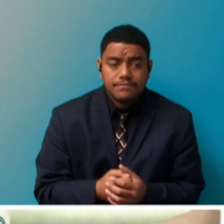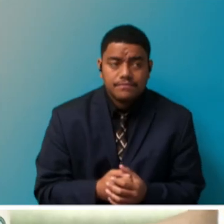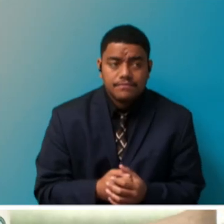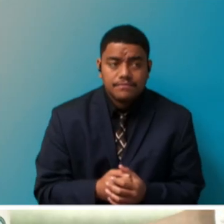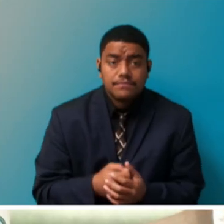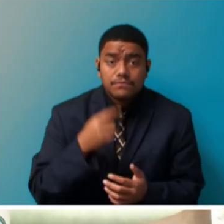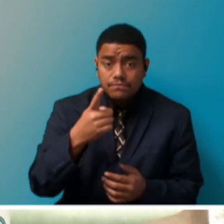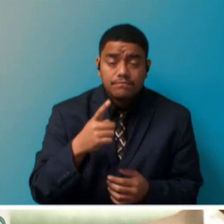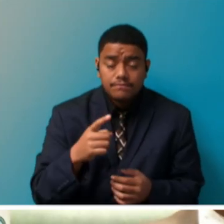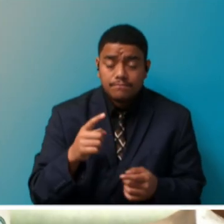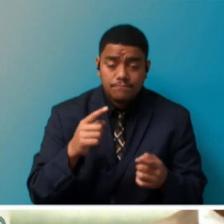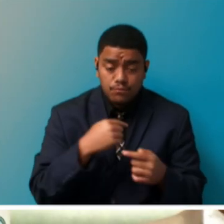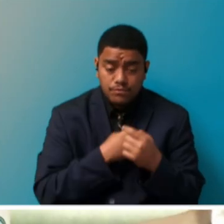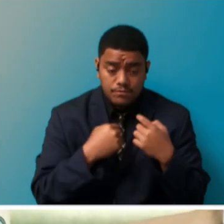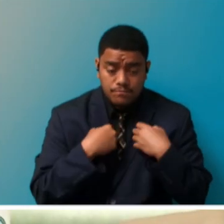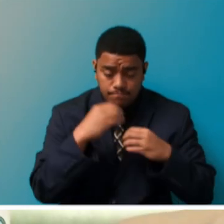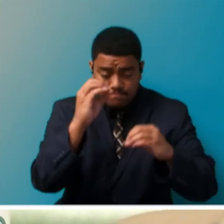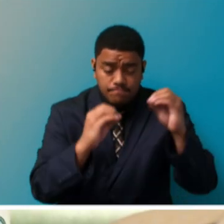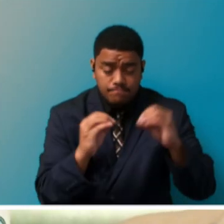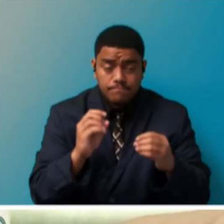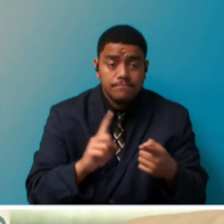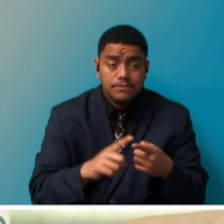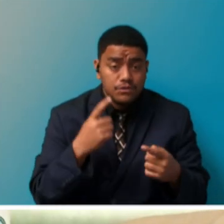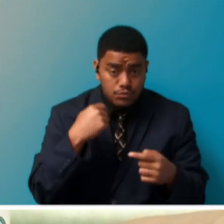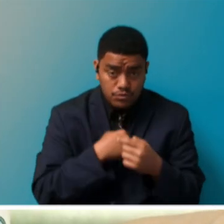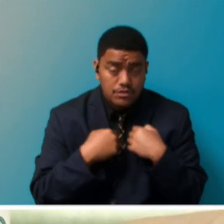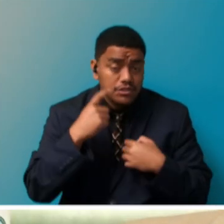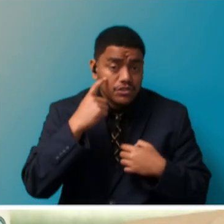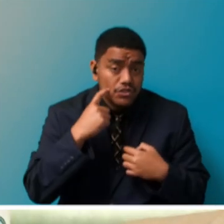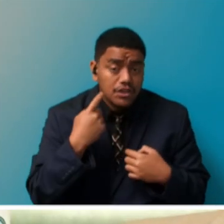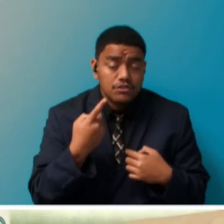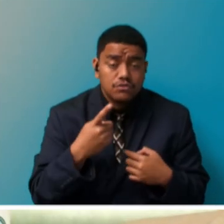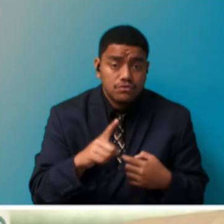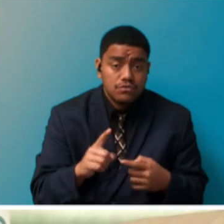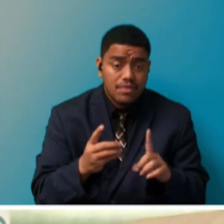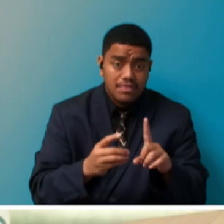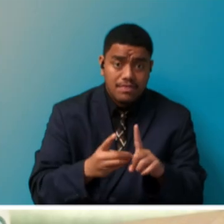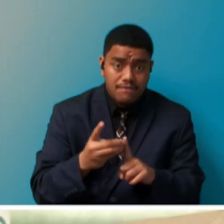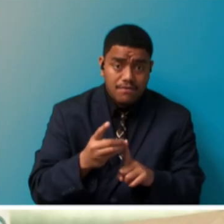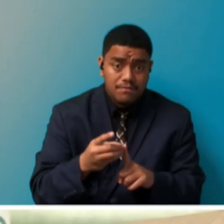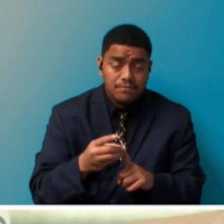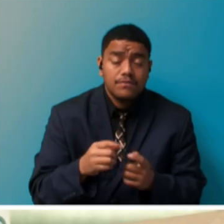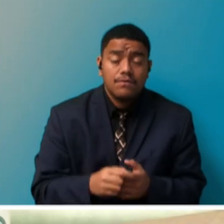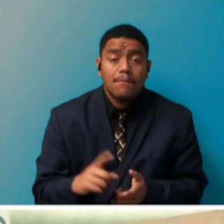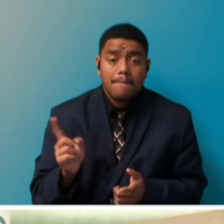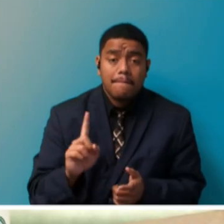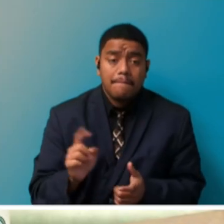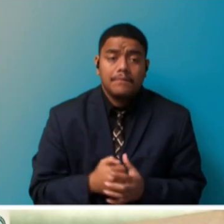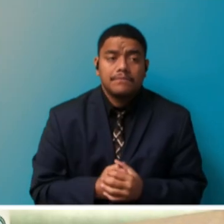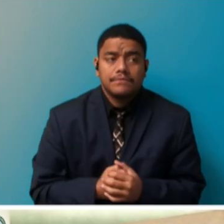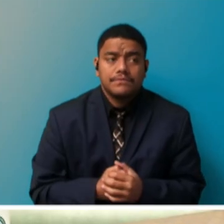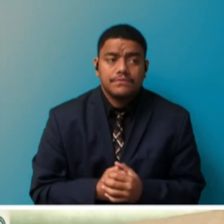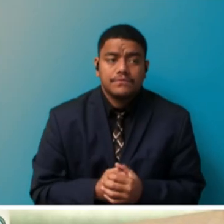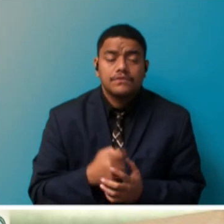one of the key things that we are trying to develop on this side of the House is